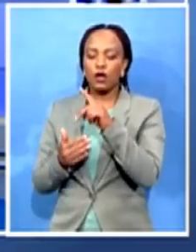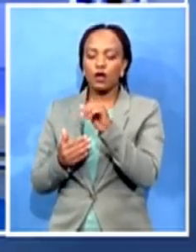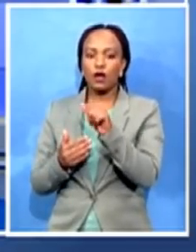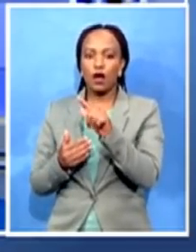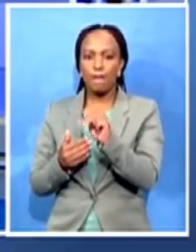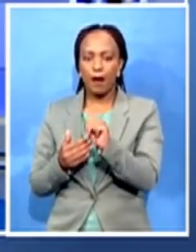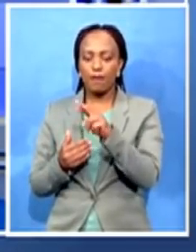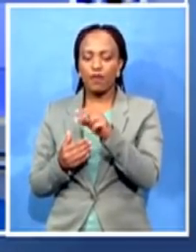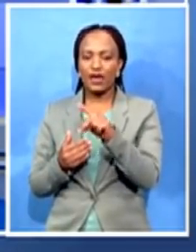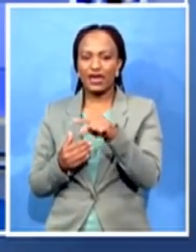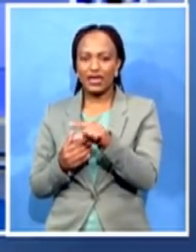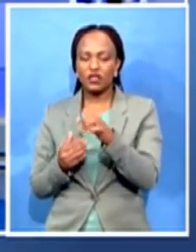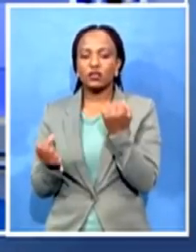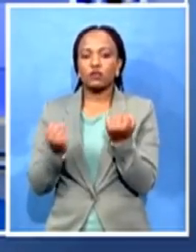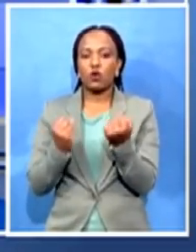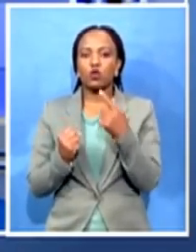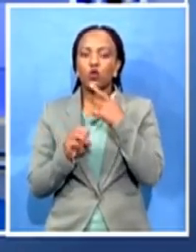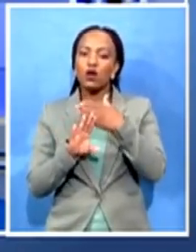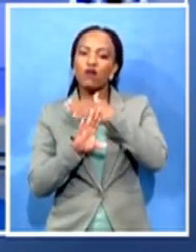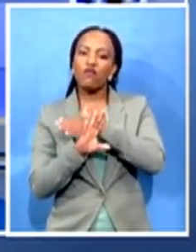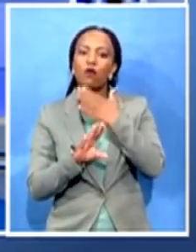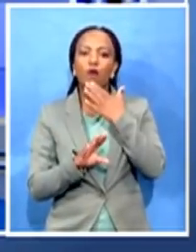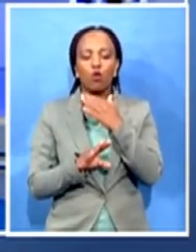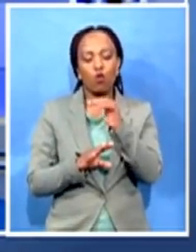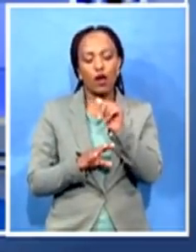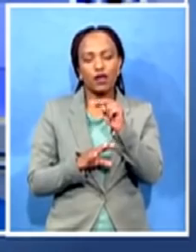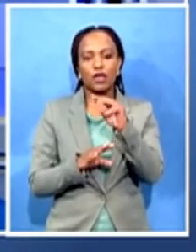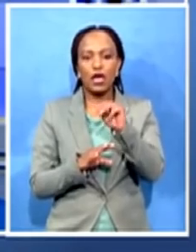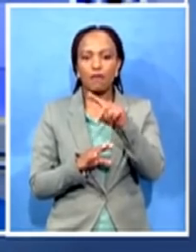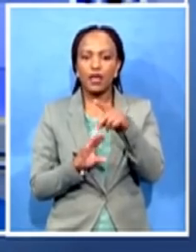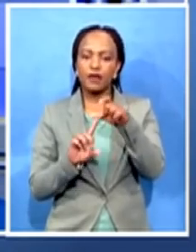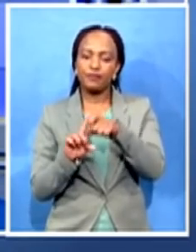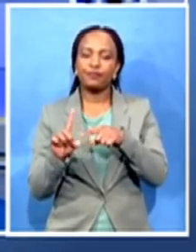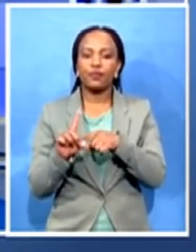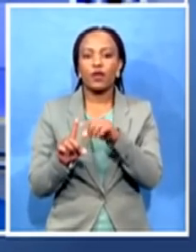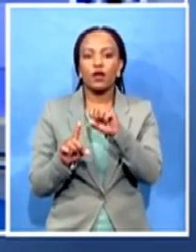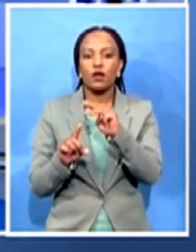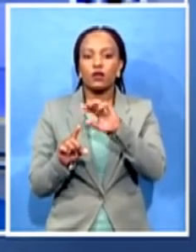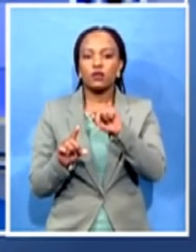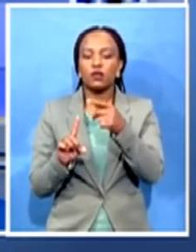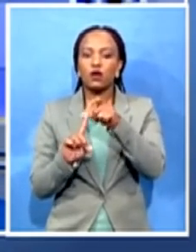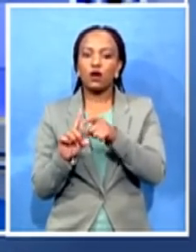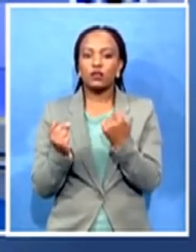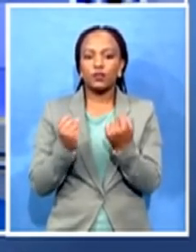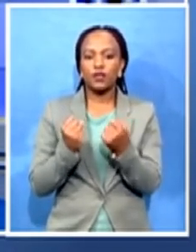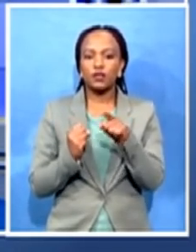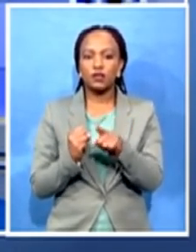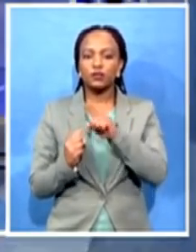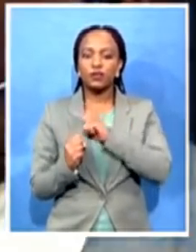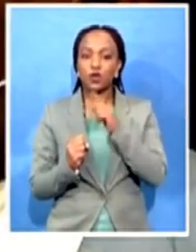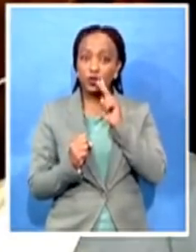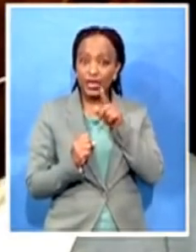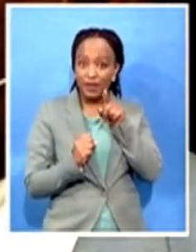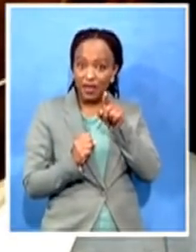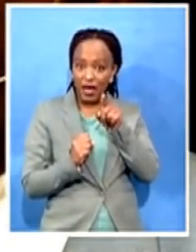ANC MP Vincent Smith is, there you see him in your shot, appearing there in court. Let's take you there live.